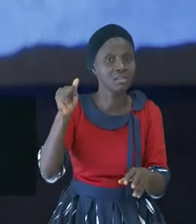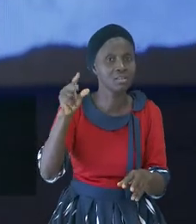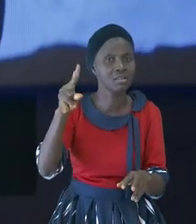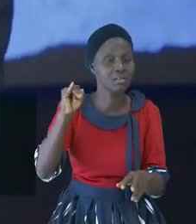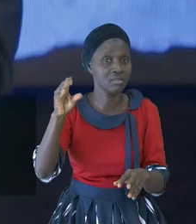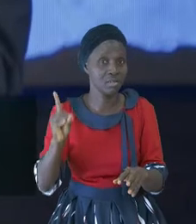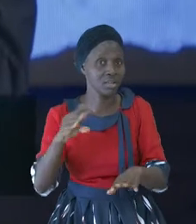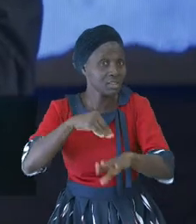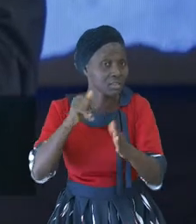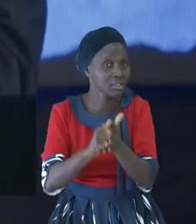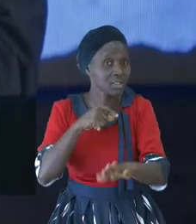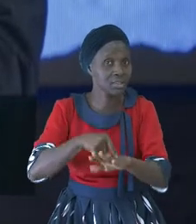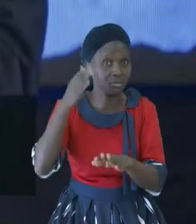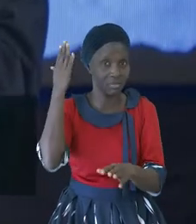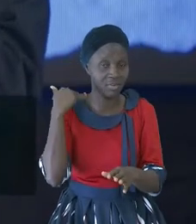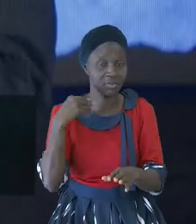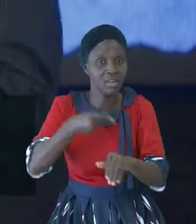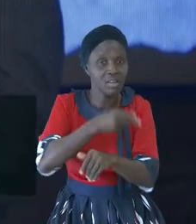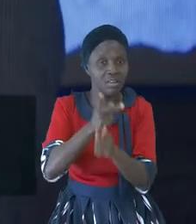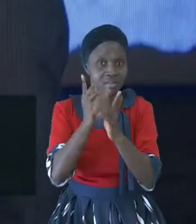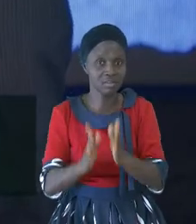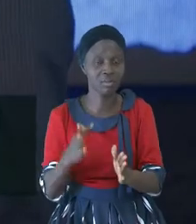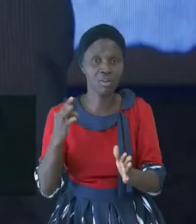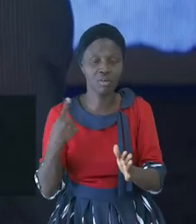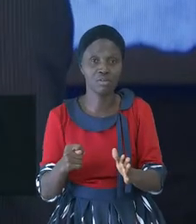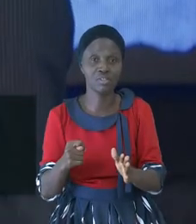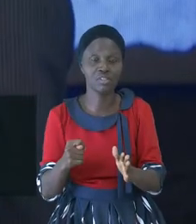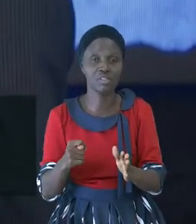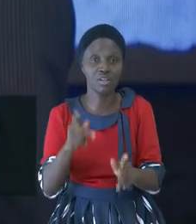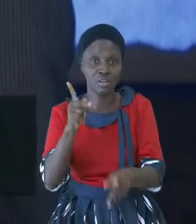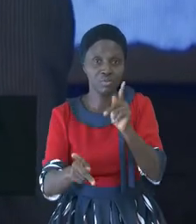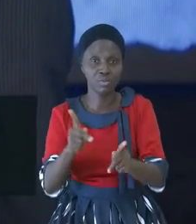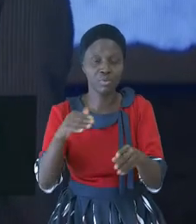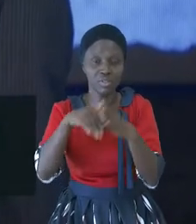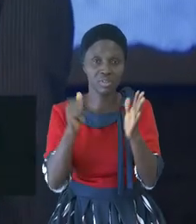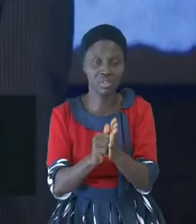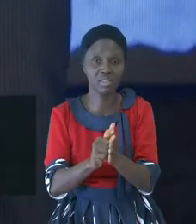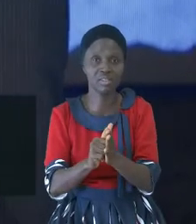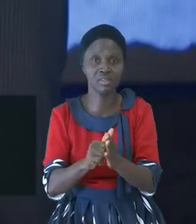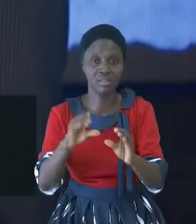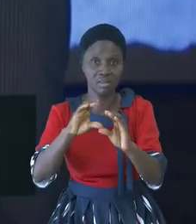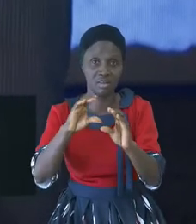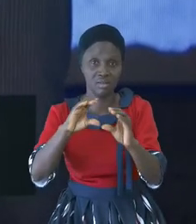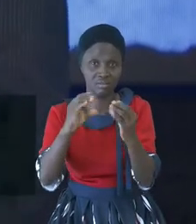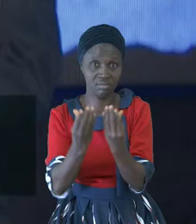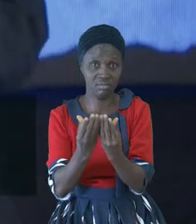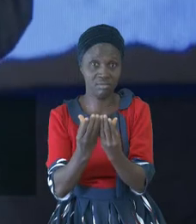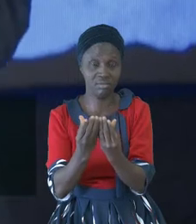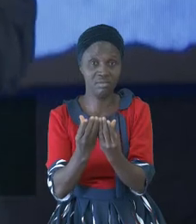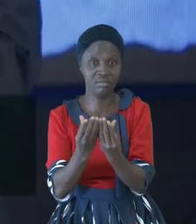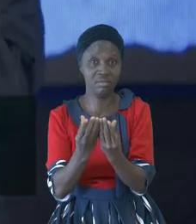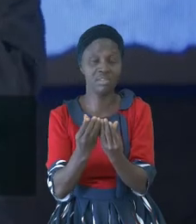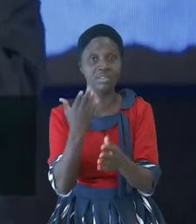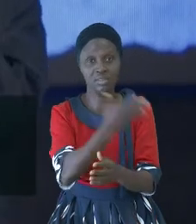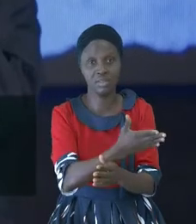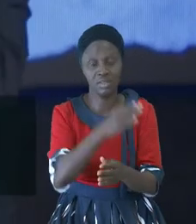the sheep of your congregation, if the shepherd of number one in that congregation, the minister there, the pastor there, he is